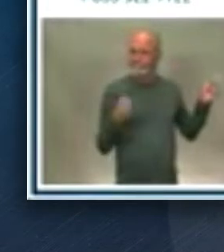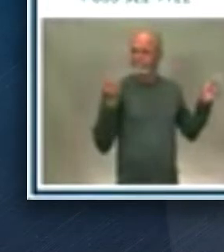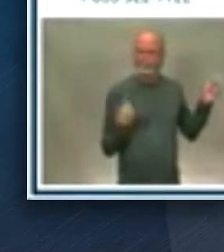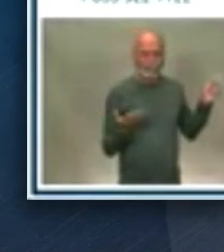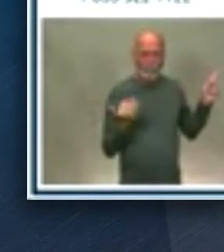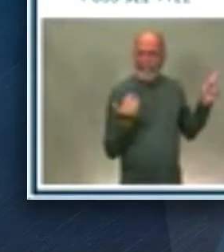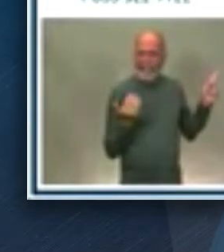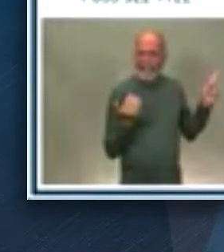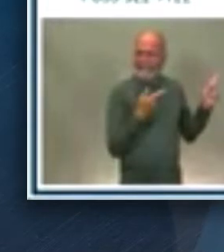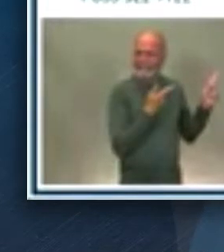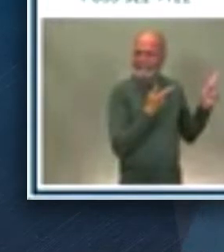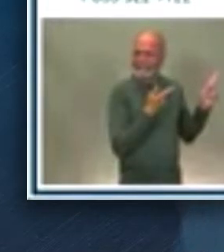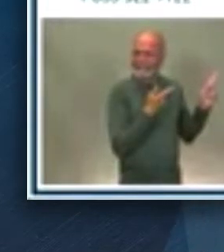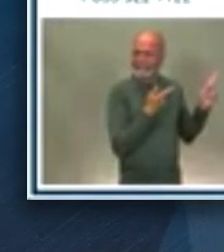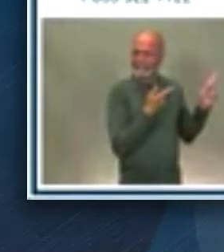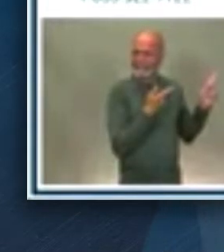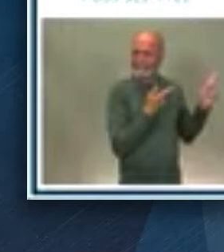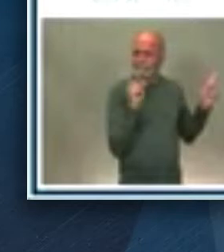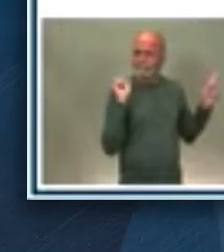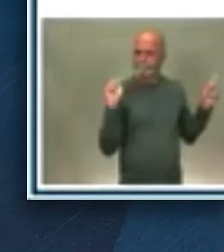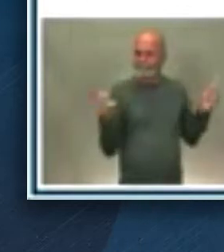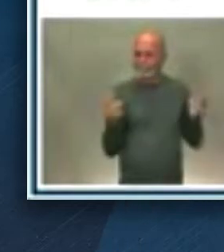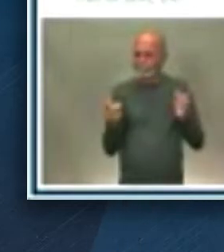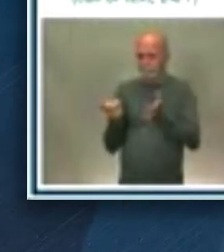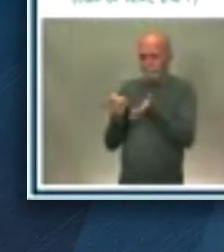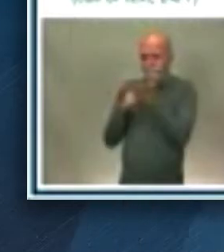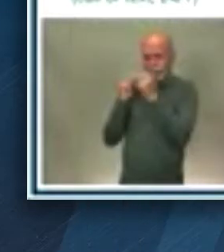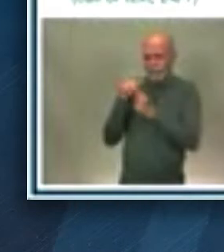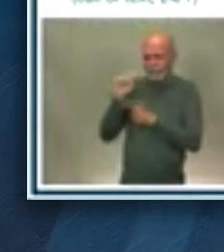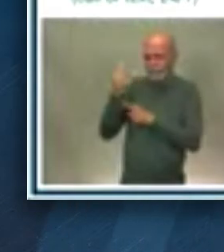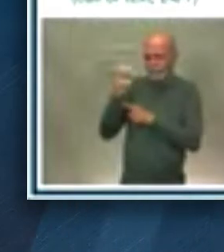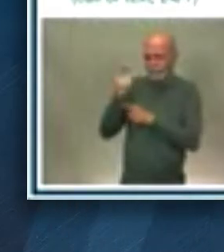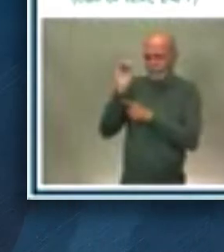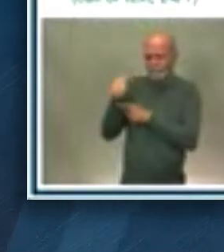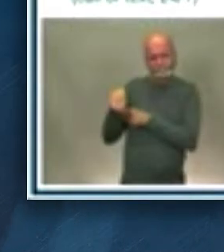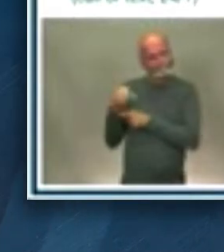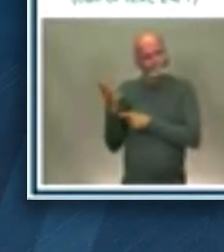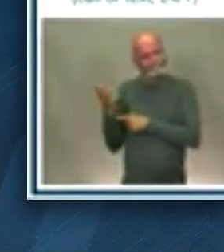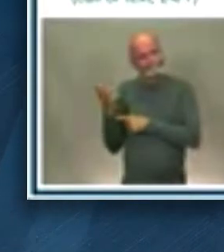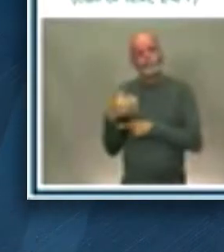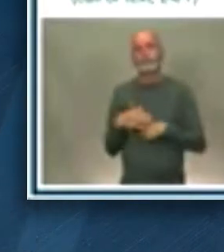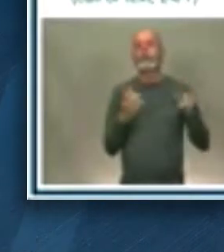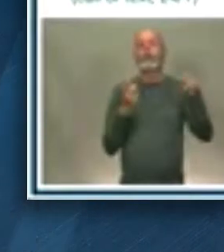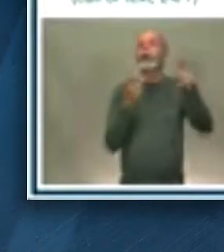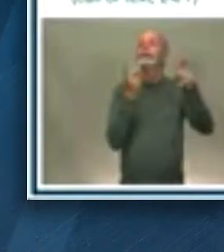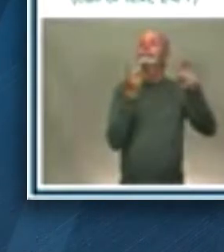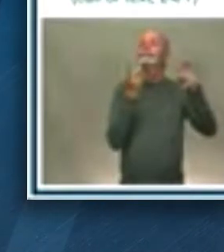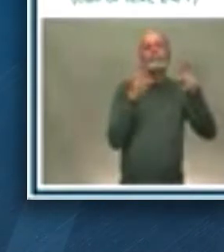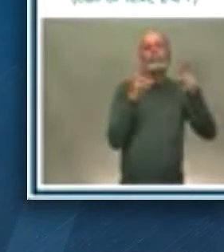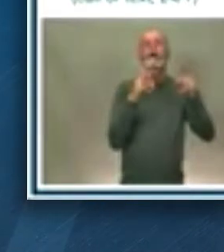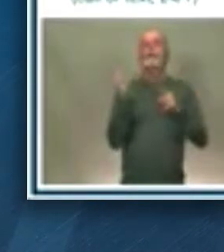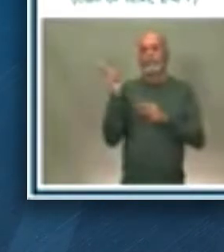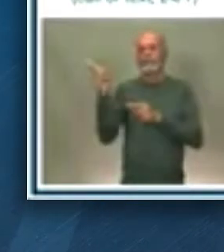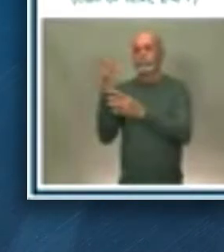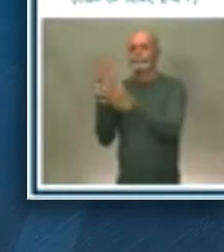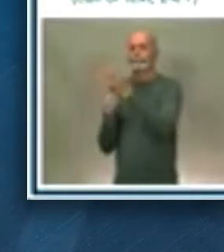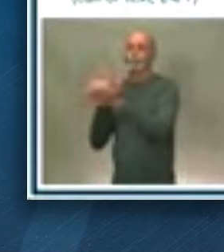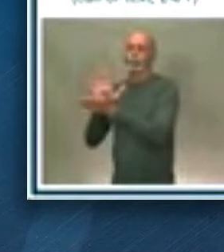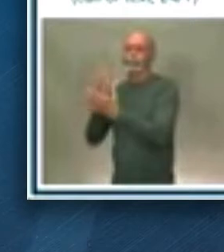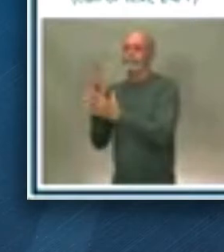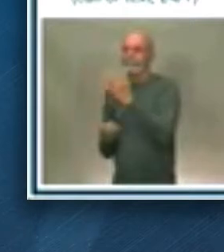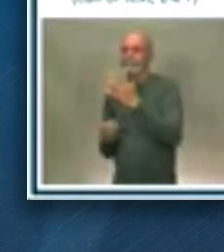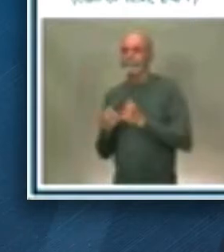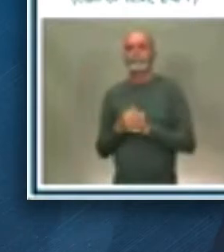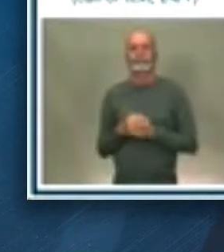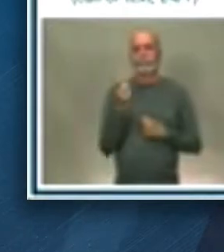would do with the information? So that's not new. That's been a long-standing policy we've had in place for years. I've been here for 20 years,